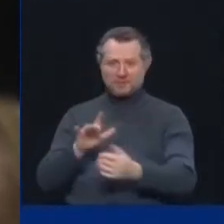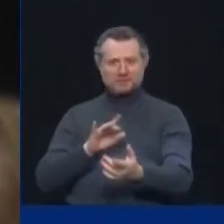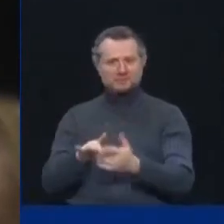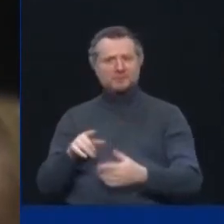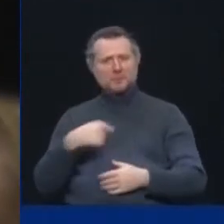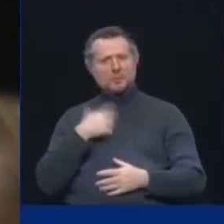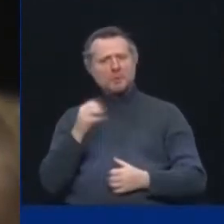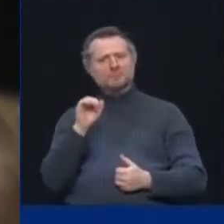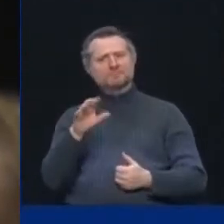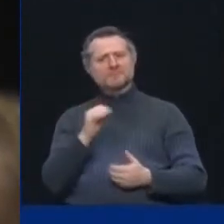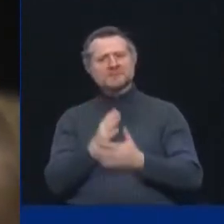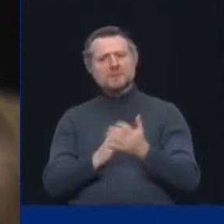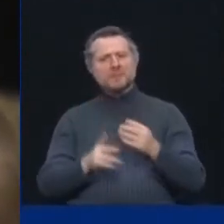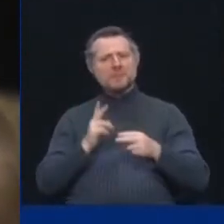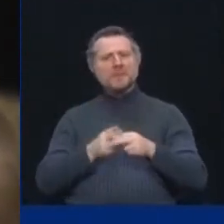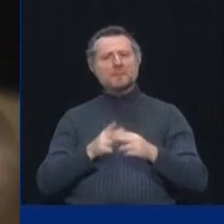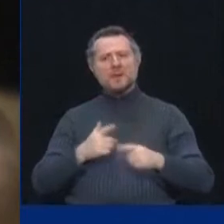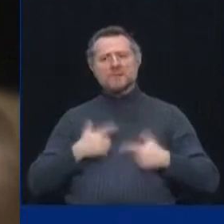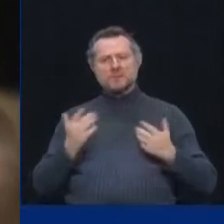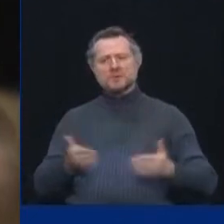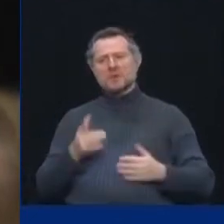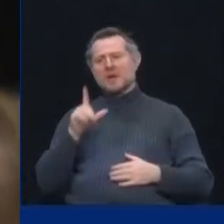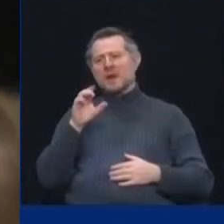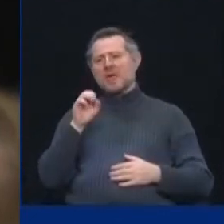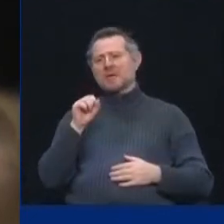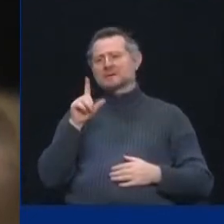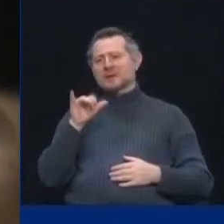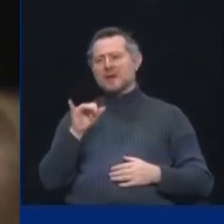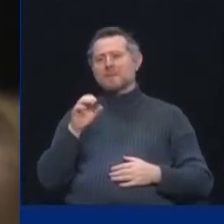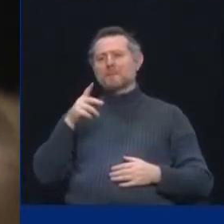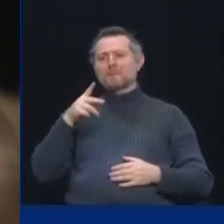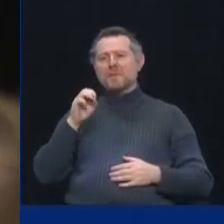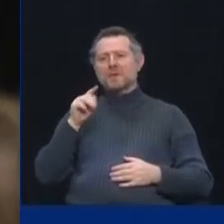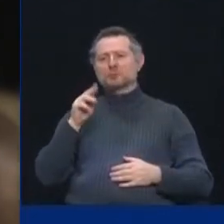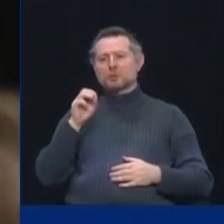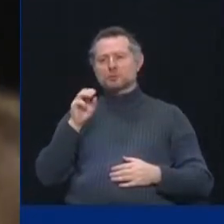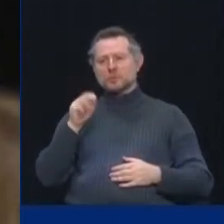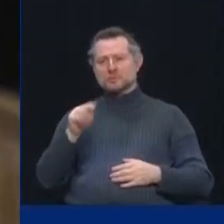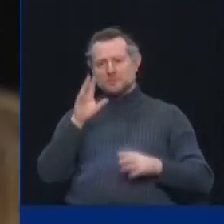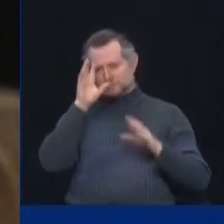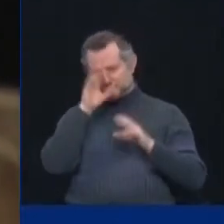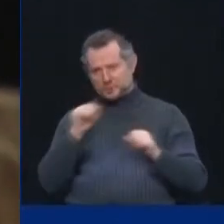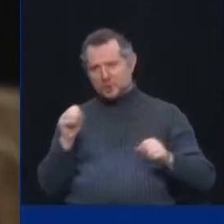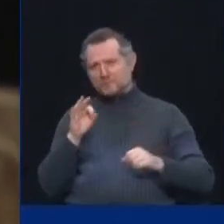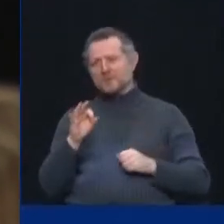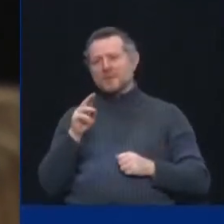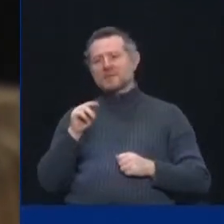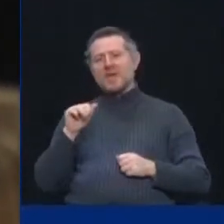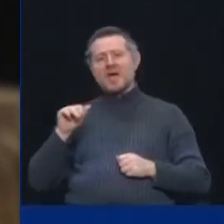some of them by name. Leslie Peterson, the president of the NAACP branch in Co-op City. Leslie.